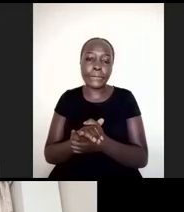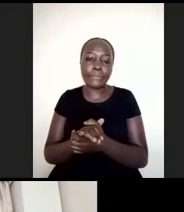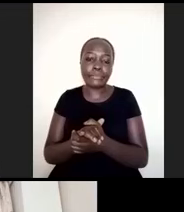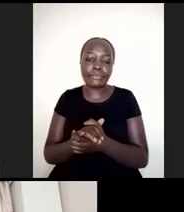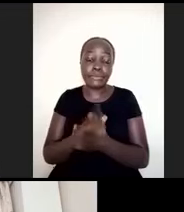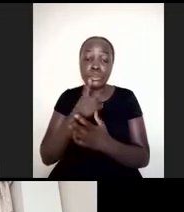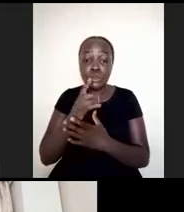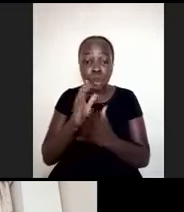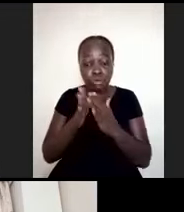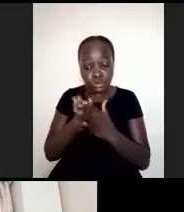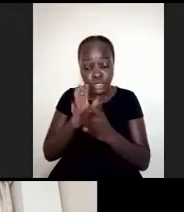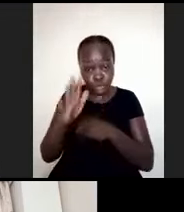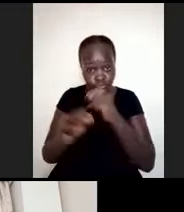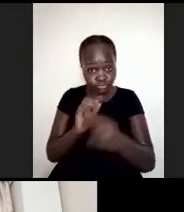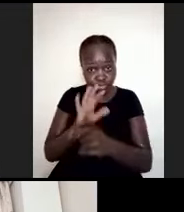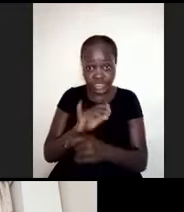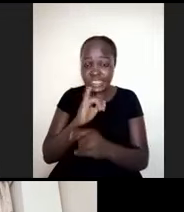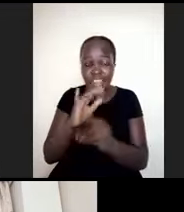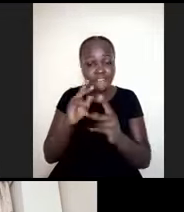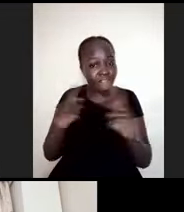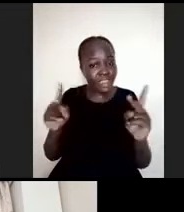pornography is very addictive.